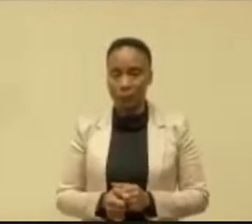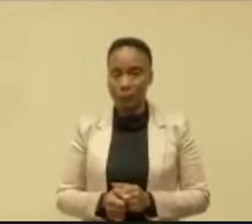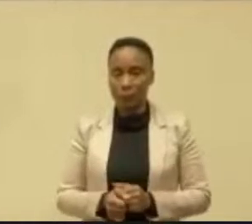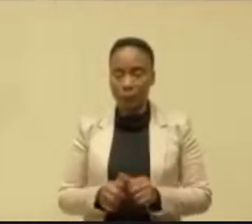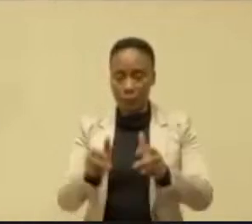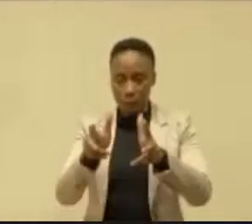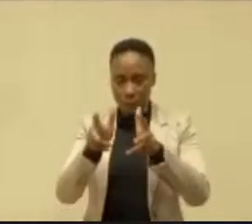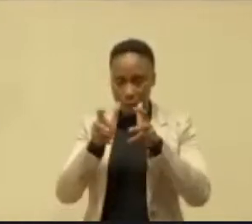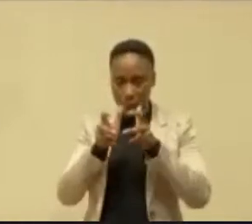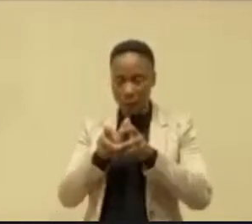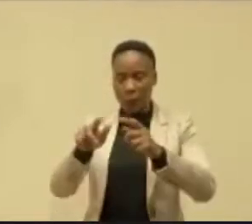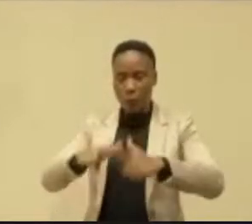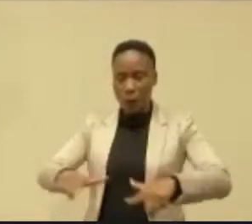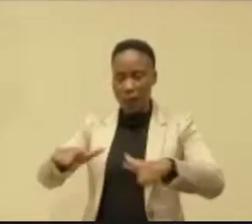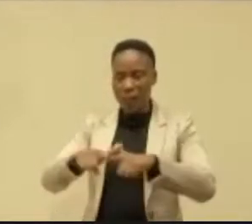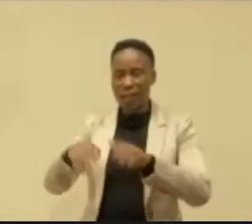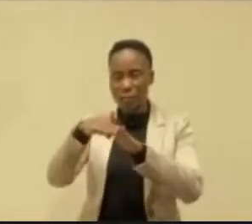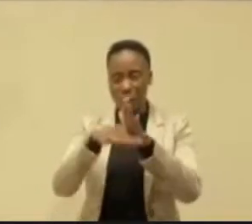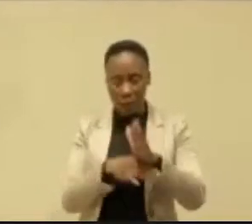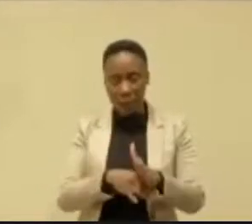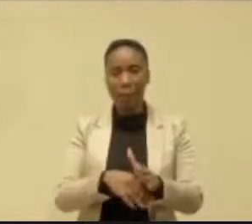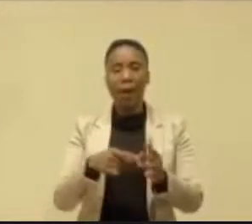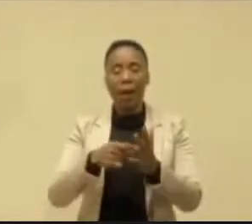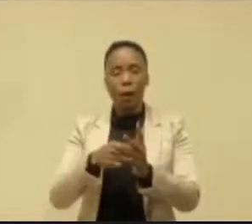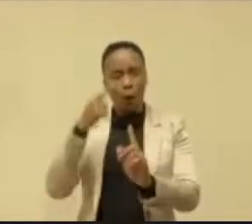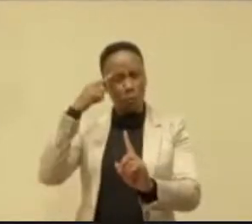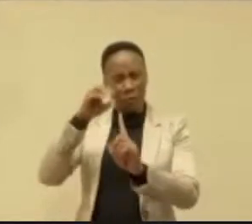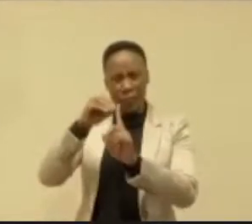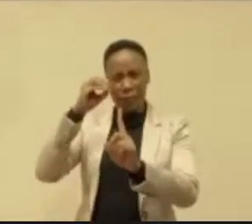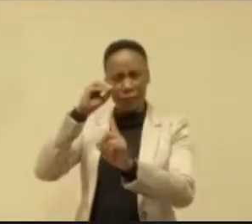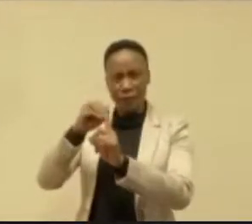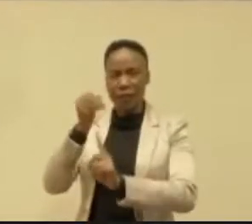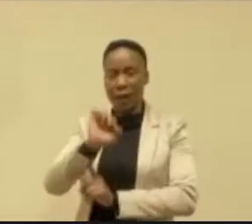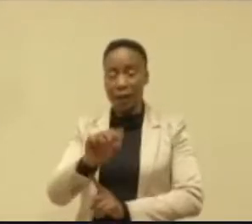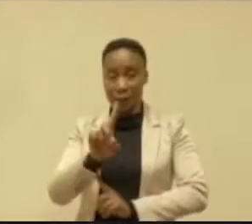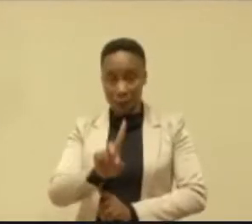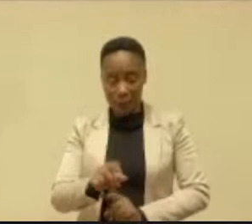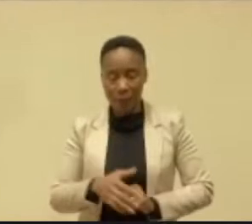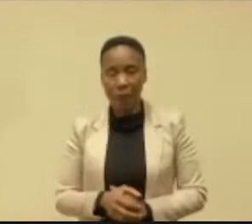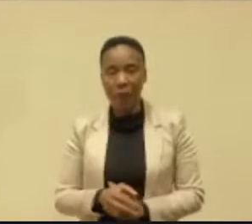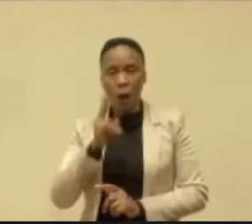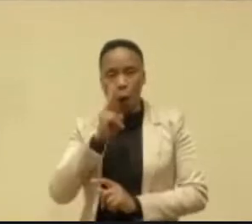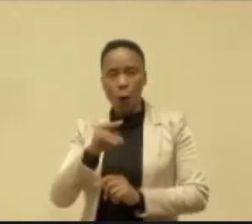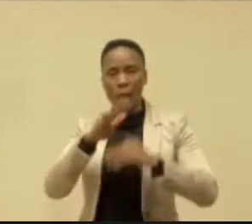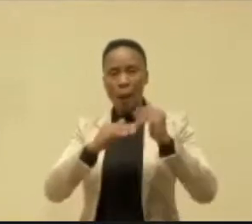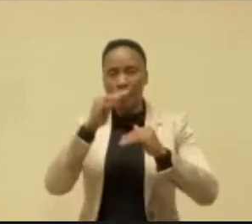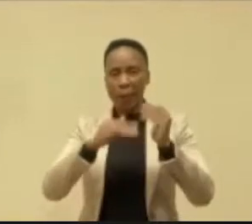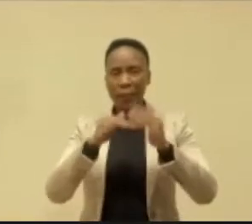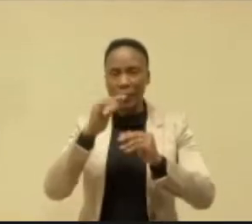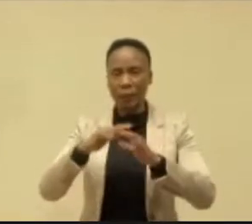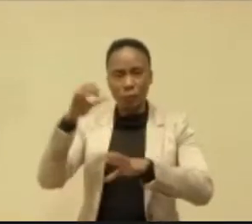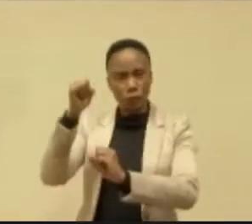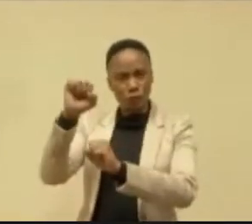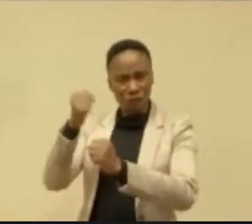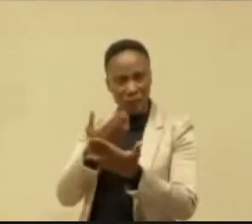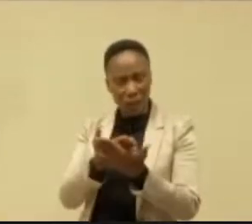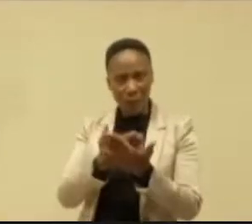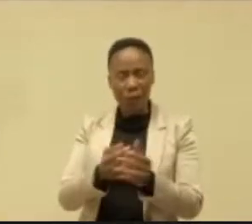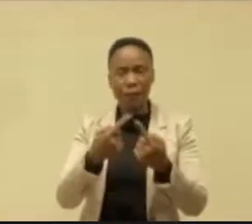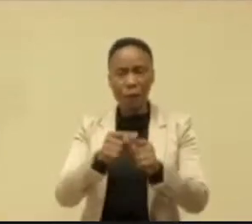localization program and its objectives we looked into building manufacturing capacities for